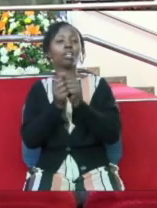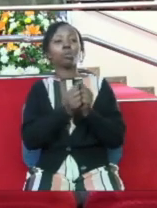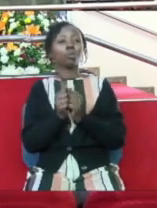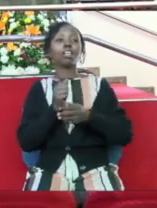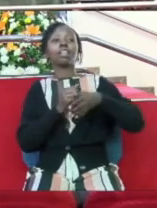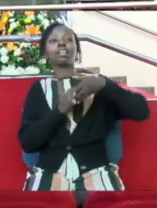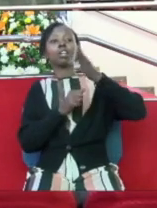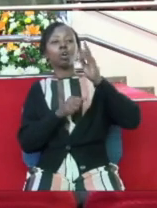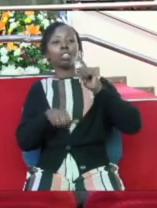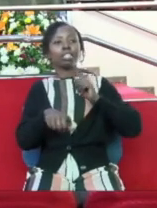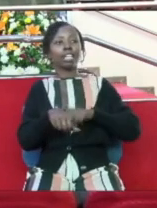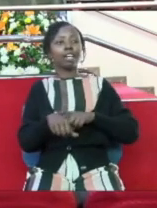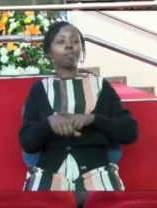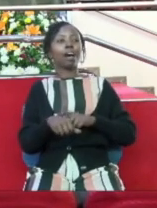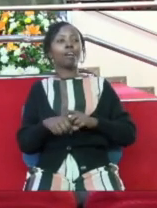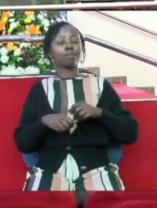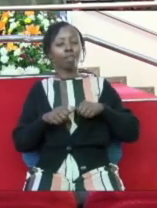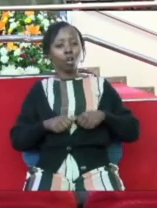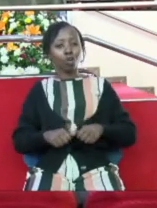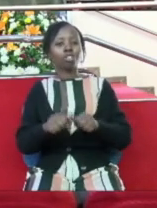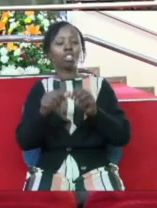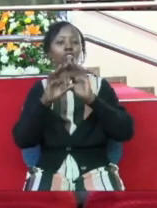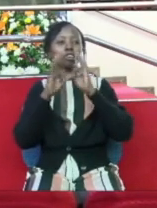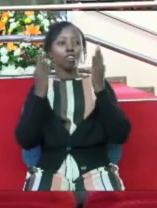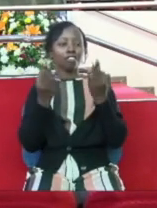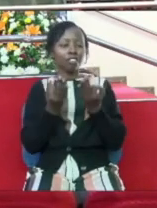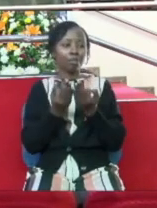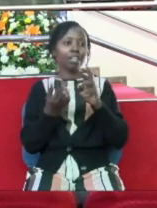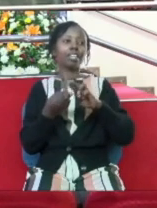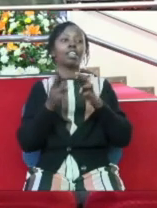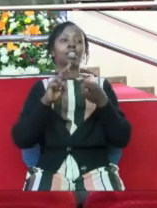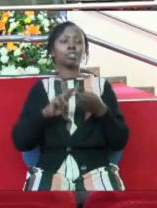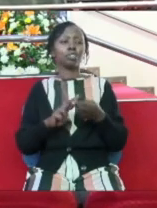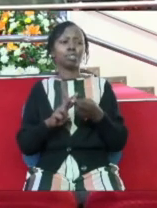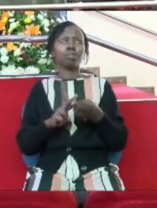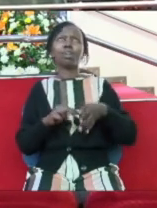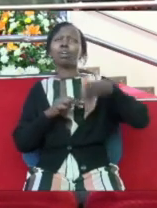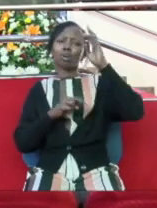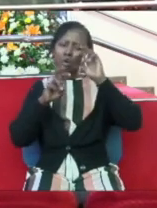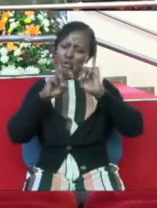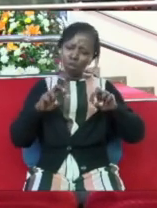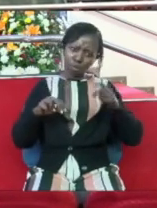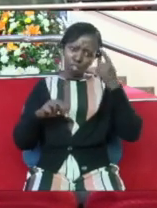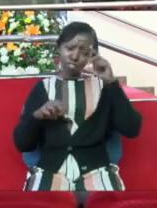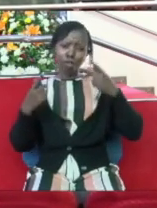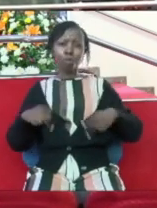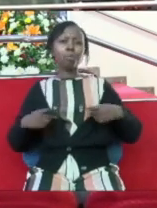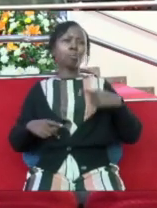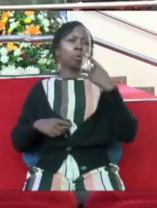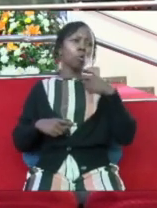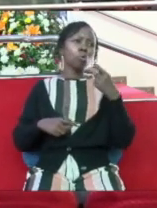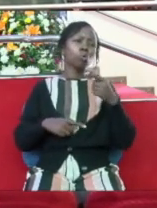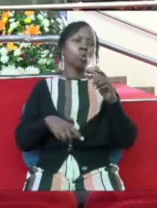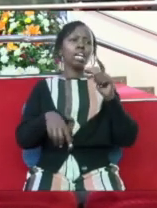in their families. Wanatembea na Mungu pamoja na familia zao. A people who will not be hindered. Watu ambao hawatazuiliwa. By the promotions we get